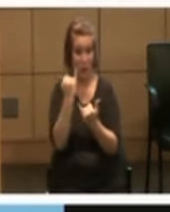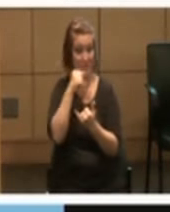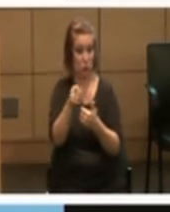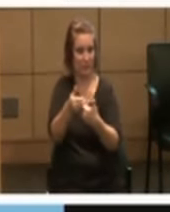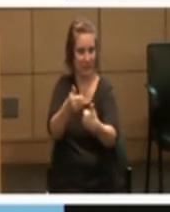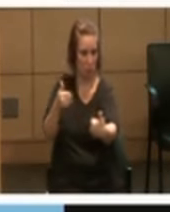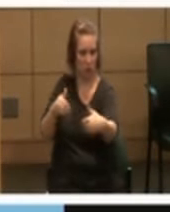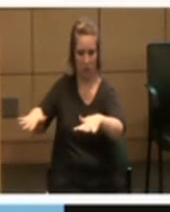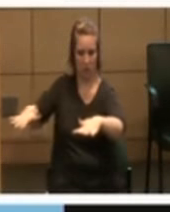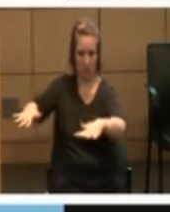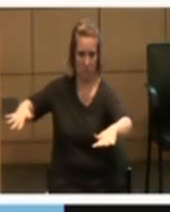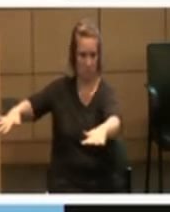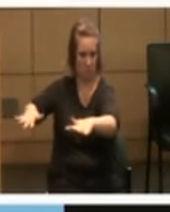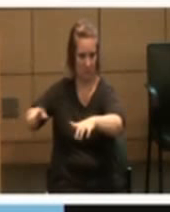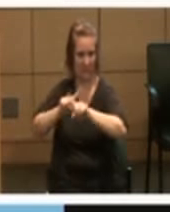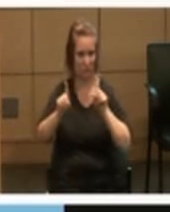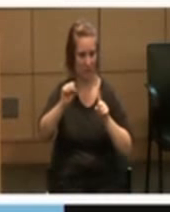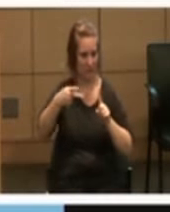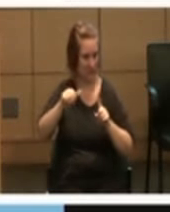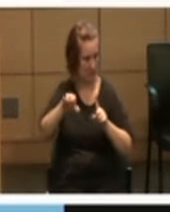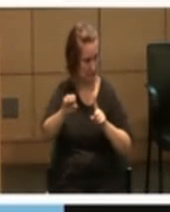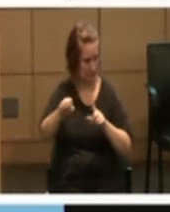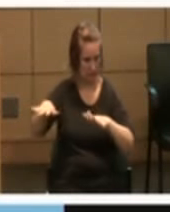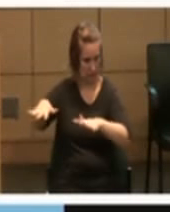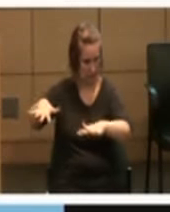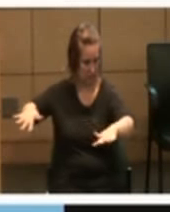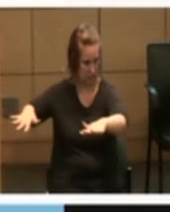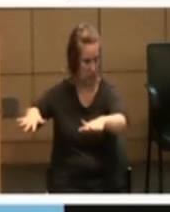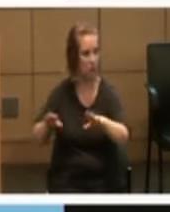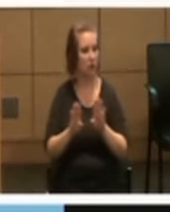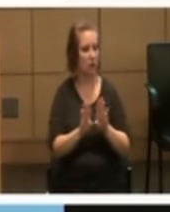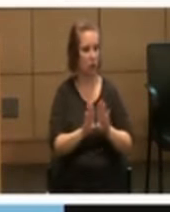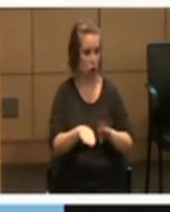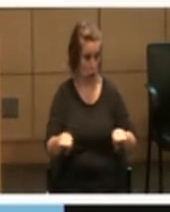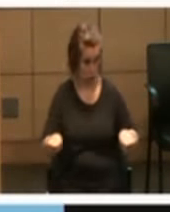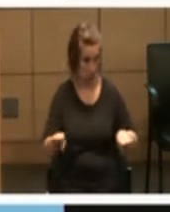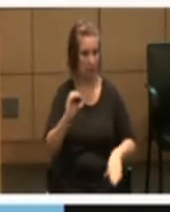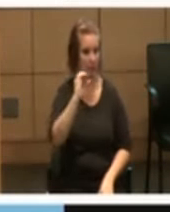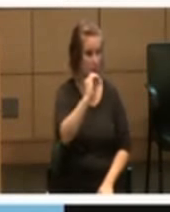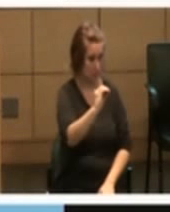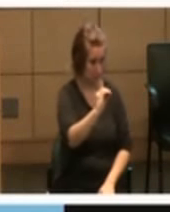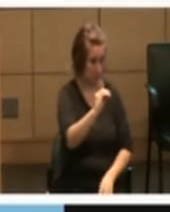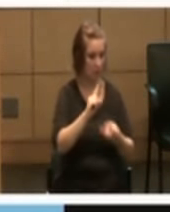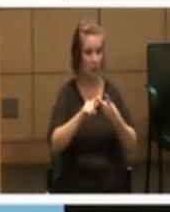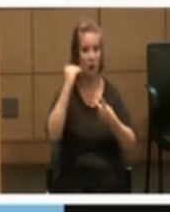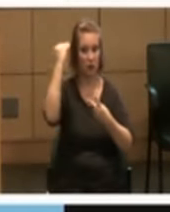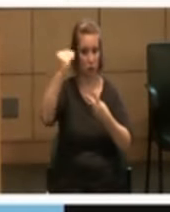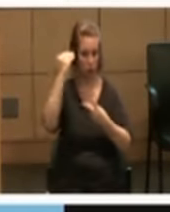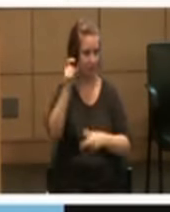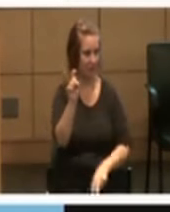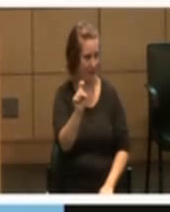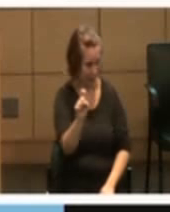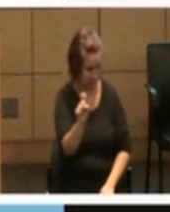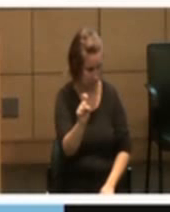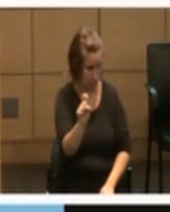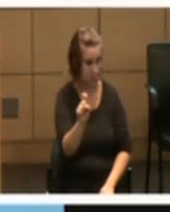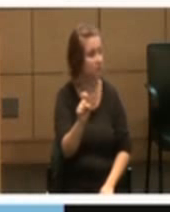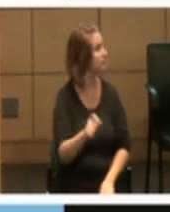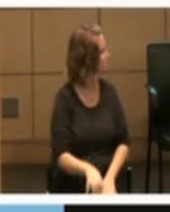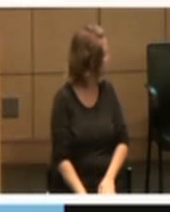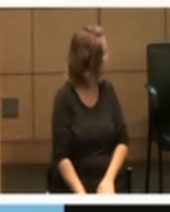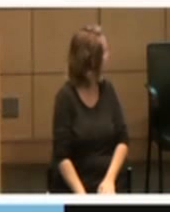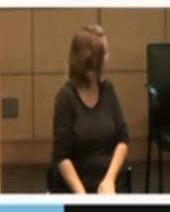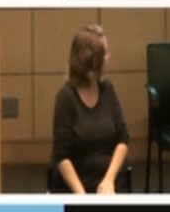the target and the masker. So again, our children are represented by the circle, and then the adults are in the X. And you can see that